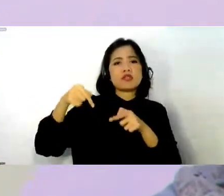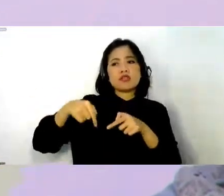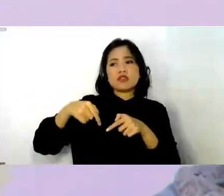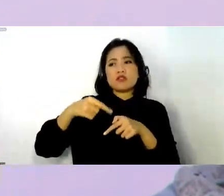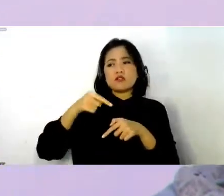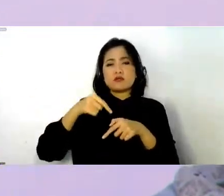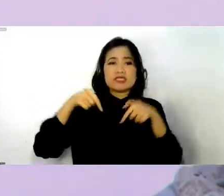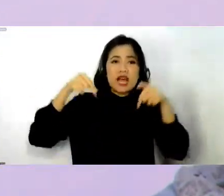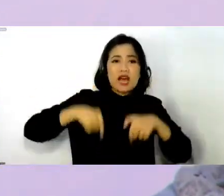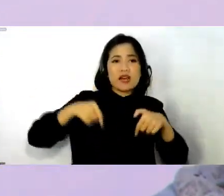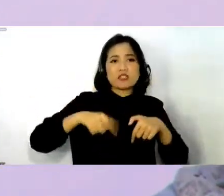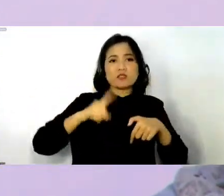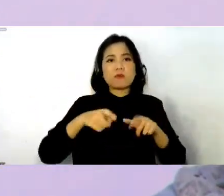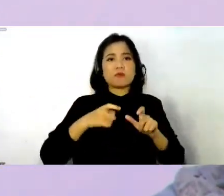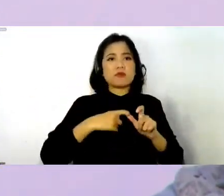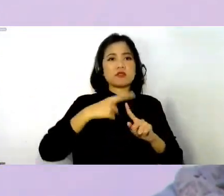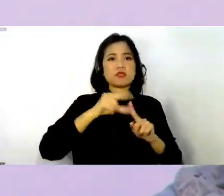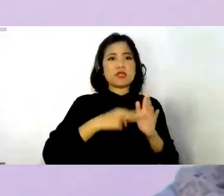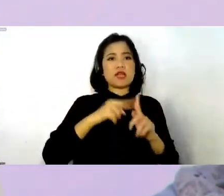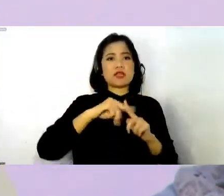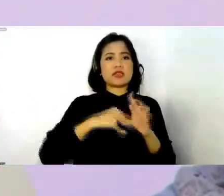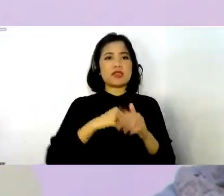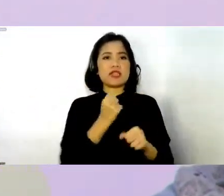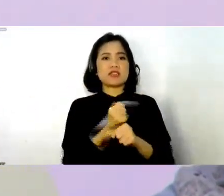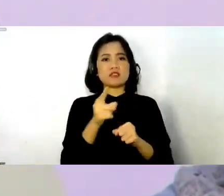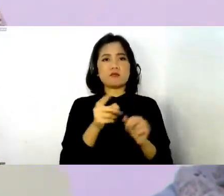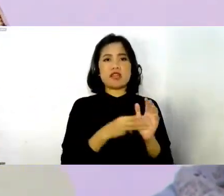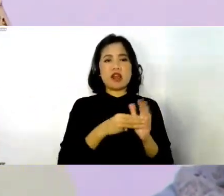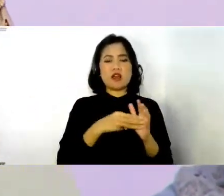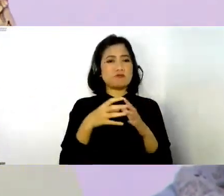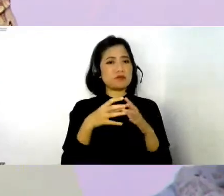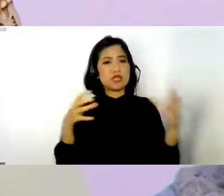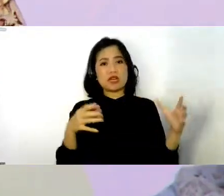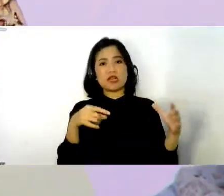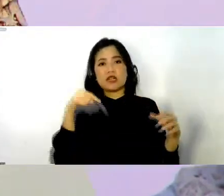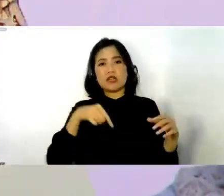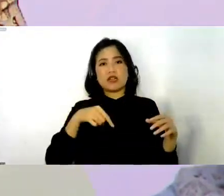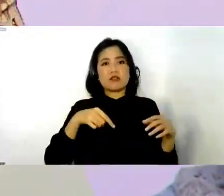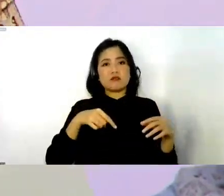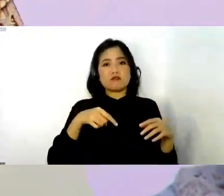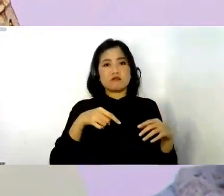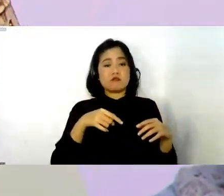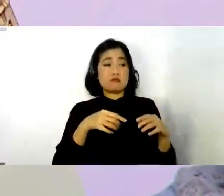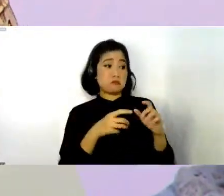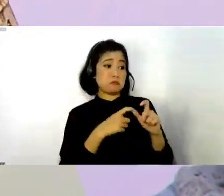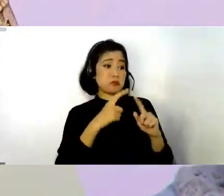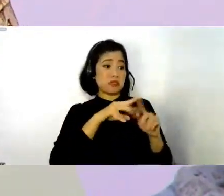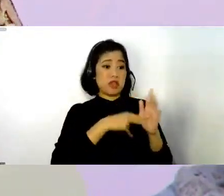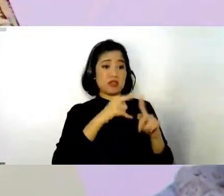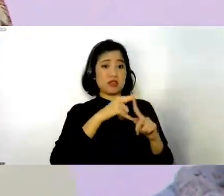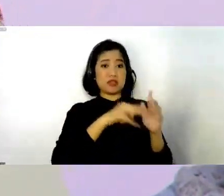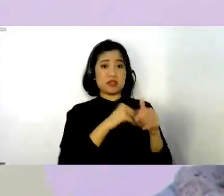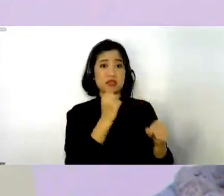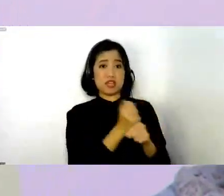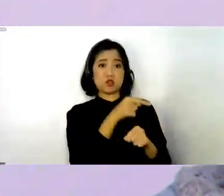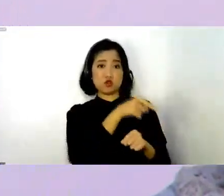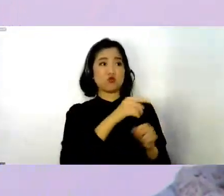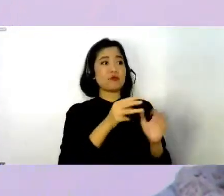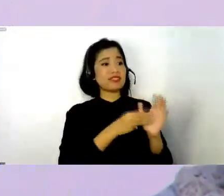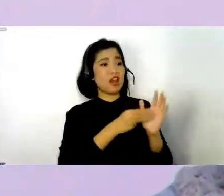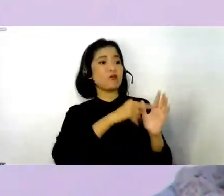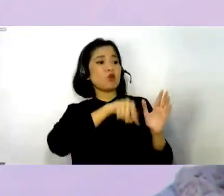variable. The mother mortality itself is also a big issue in Indonesia. The rate of mother mortality, especially